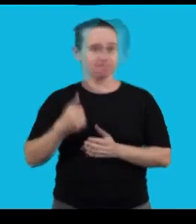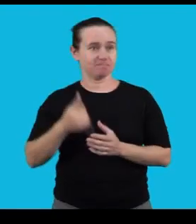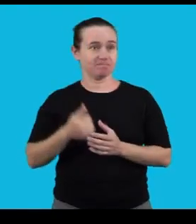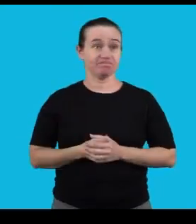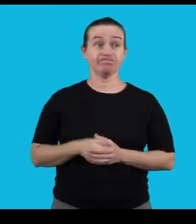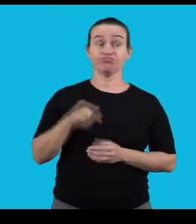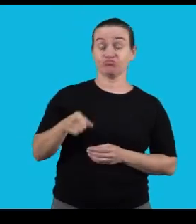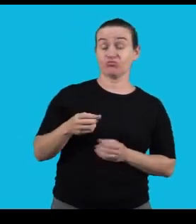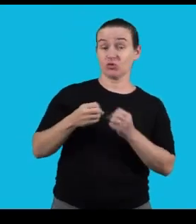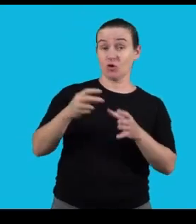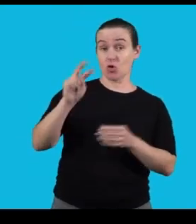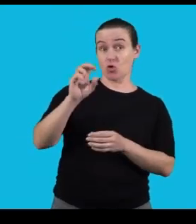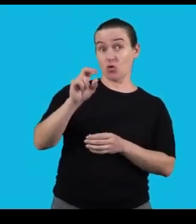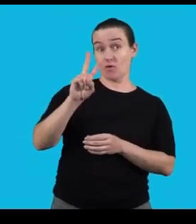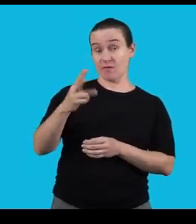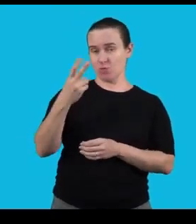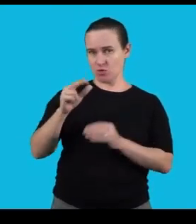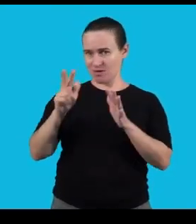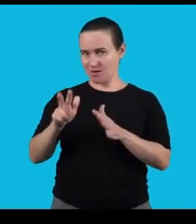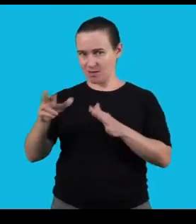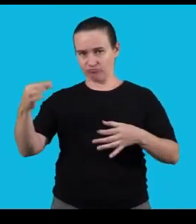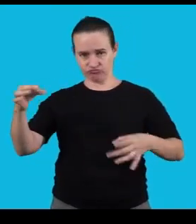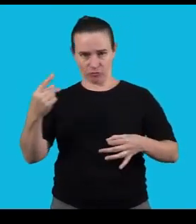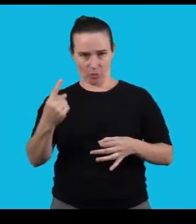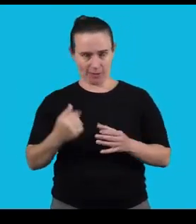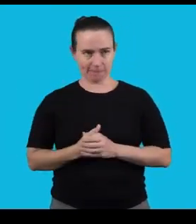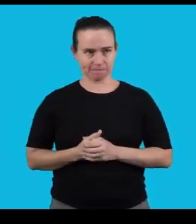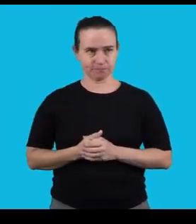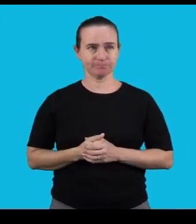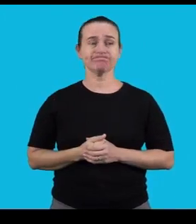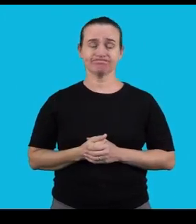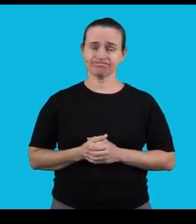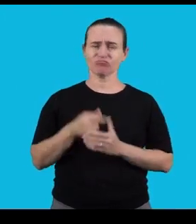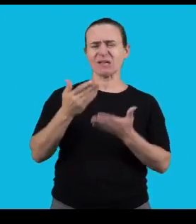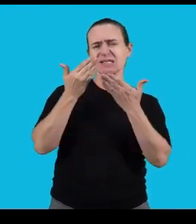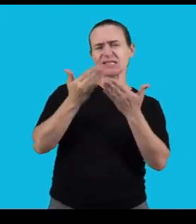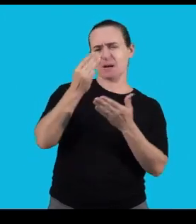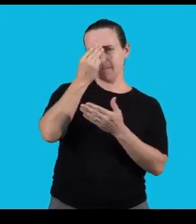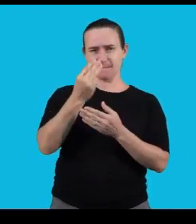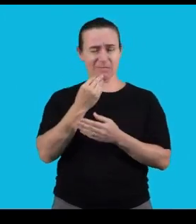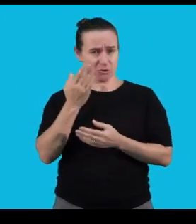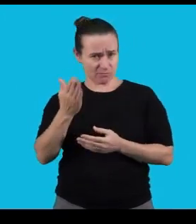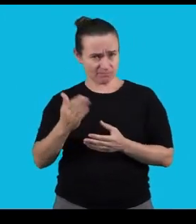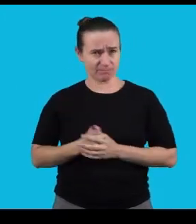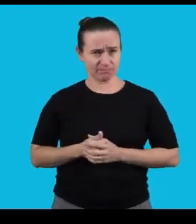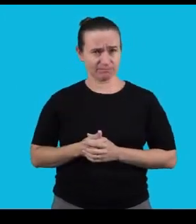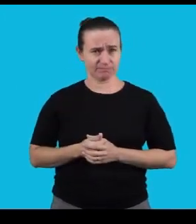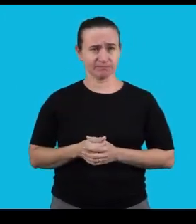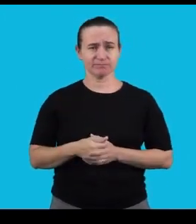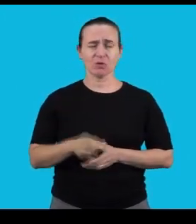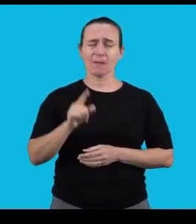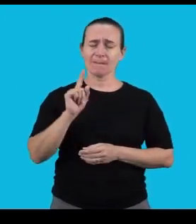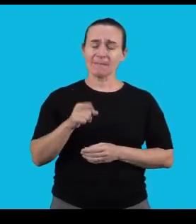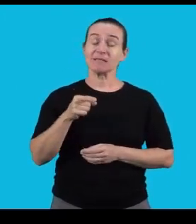marks. Let us look at November 2018, paper 1. 2.4, study the diagram